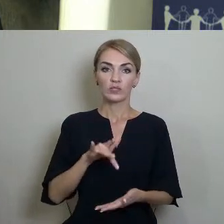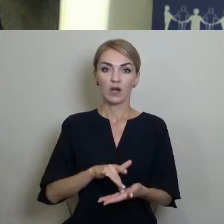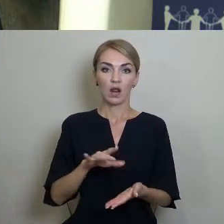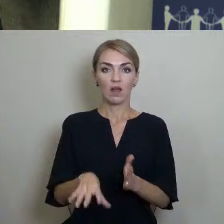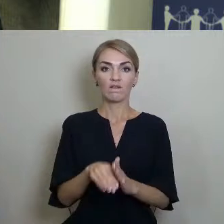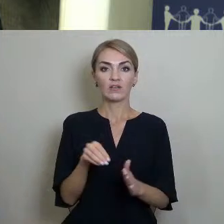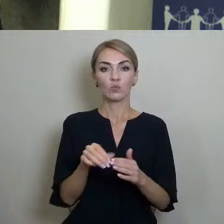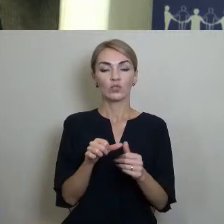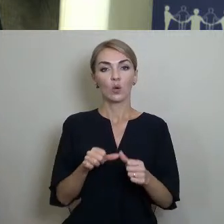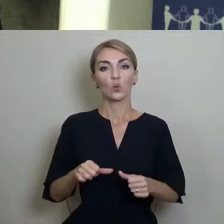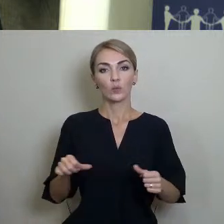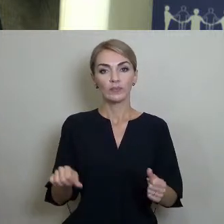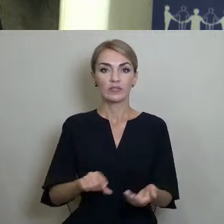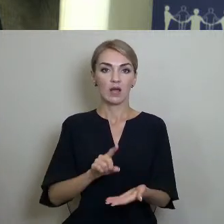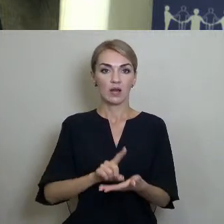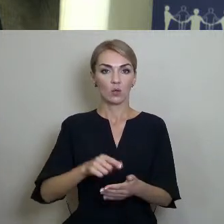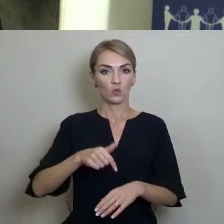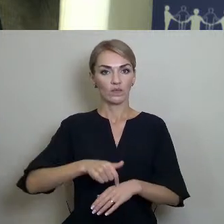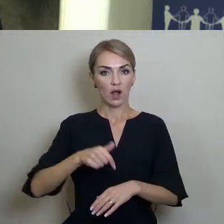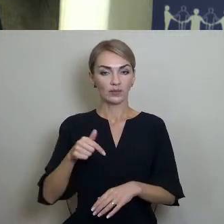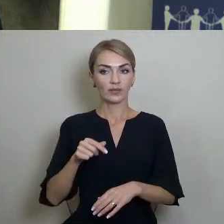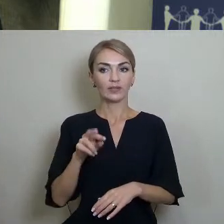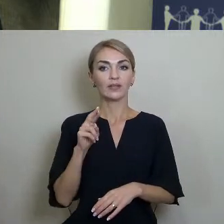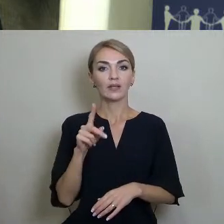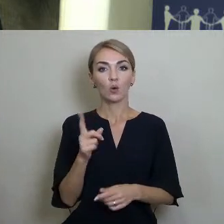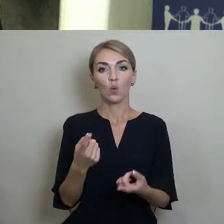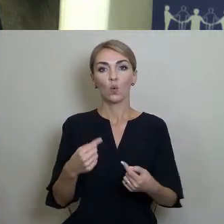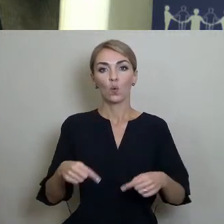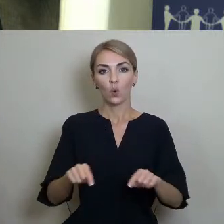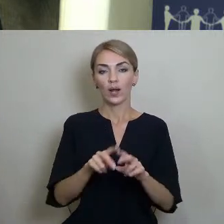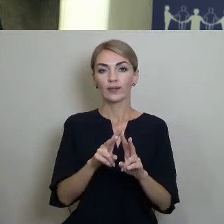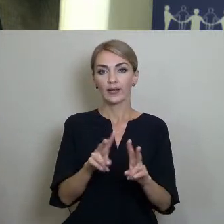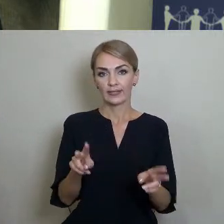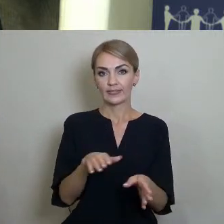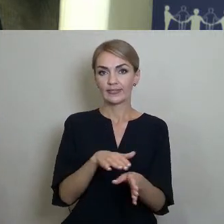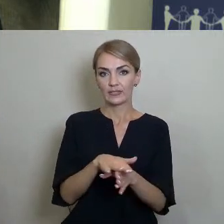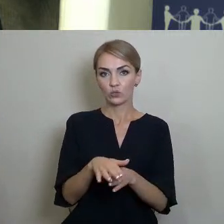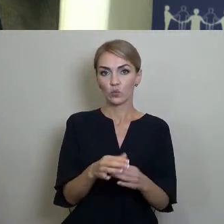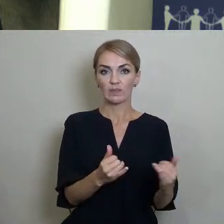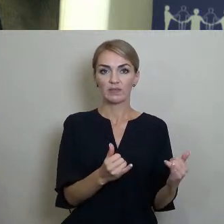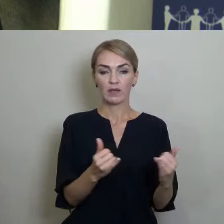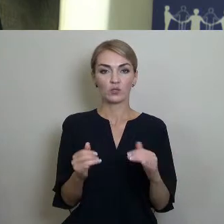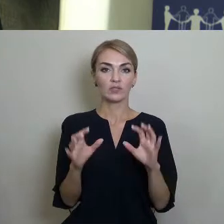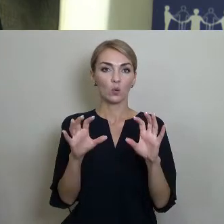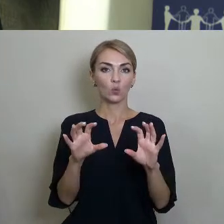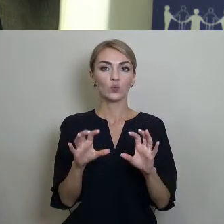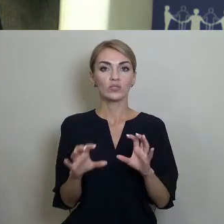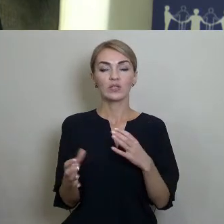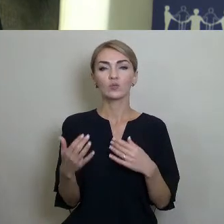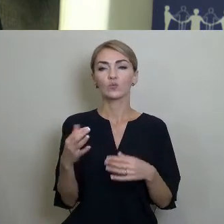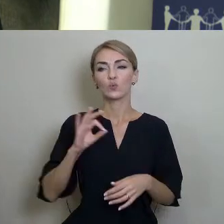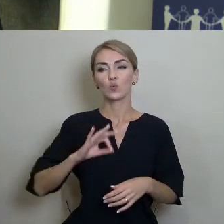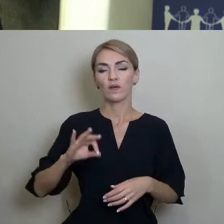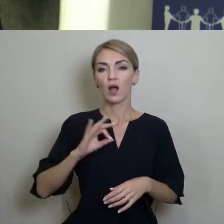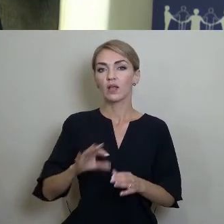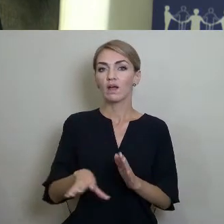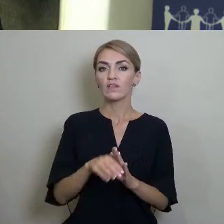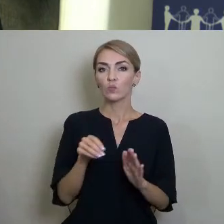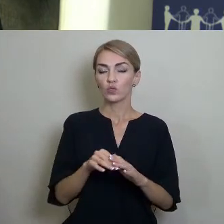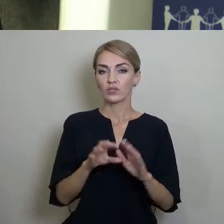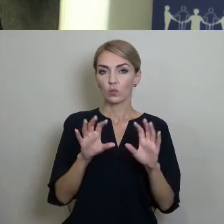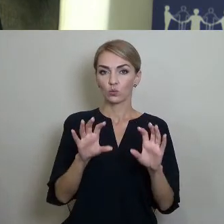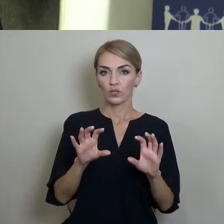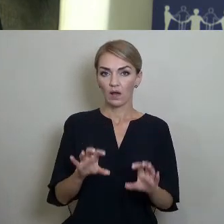constituency. So maybe the CEC has to react and respond as a body which has to enforce